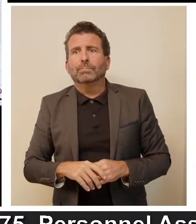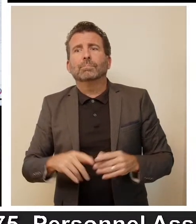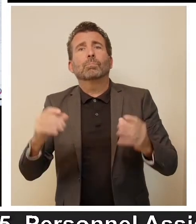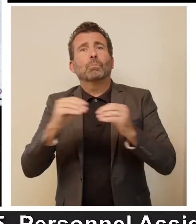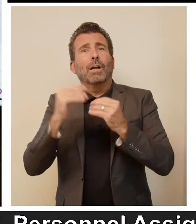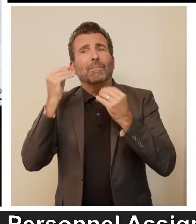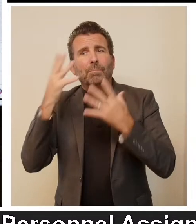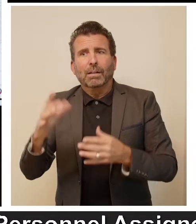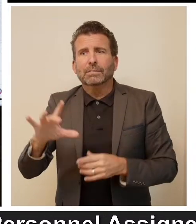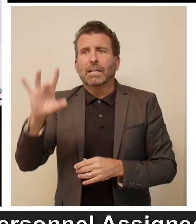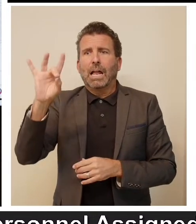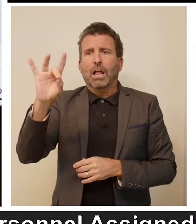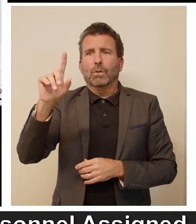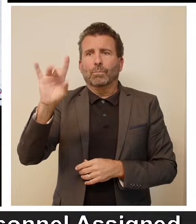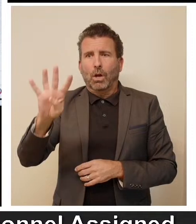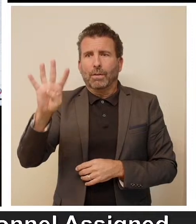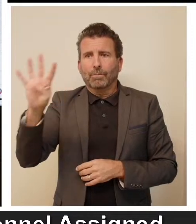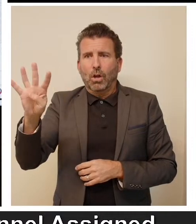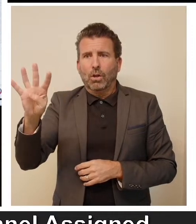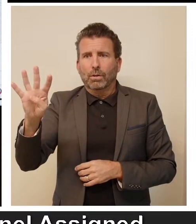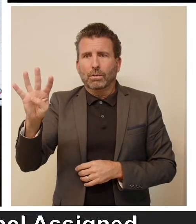844-FIRE-DEBRIS or